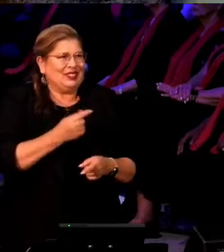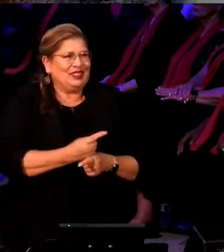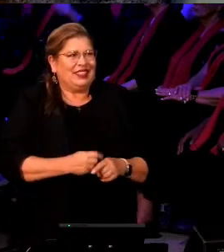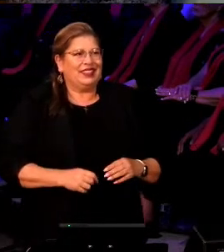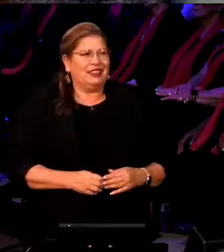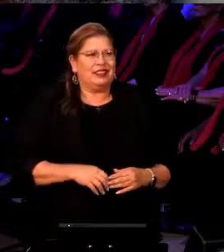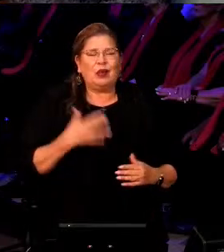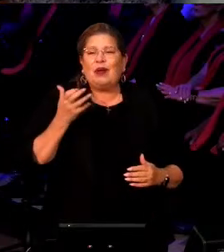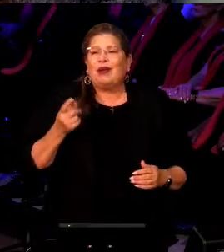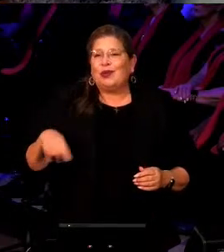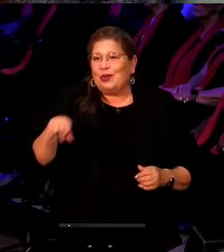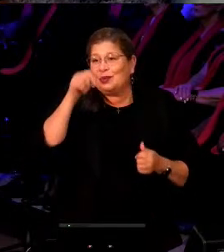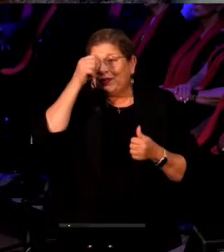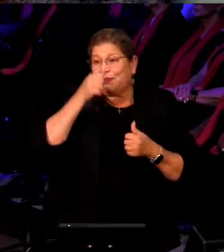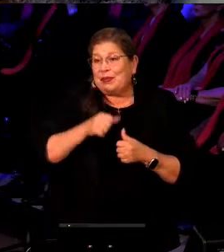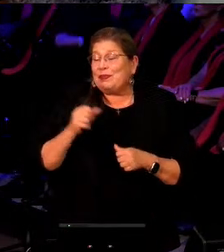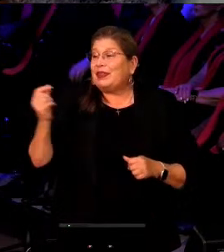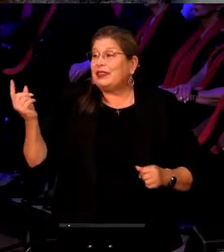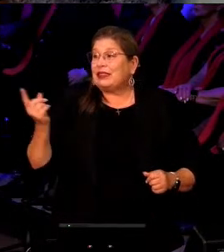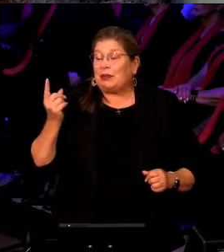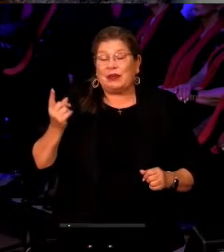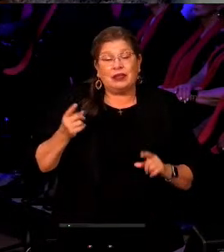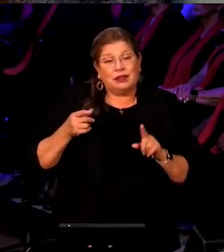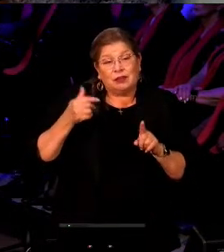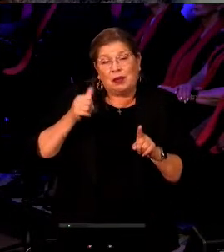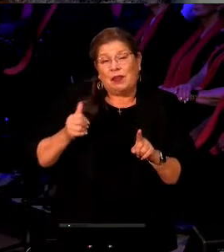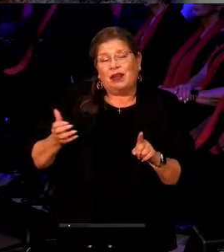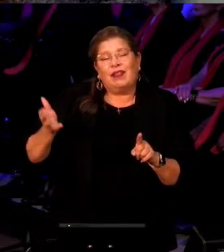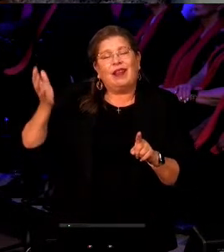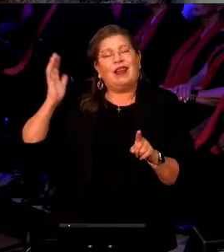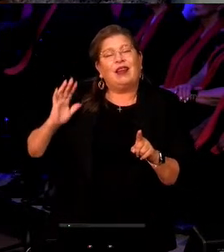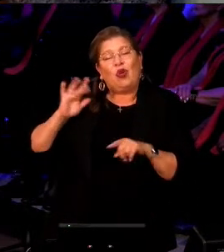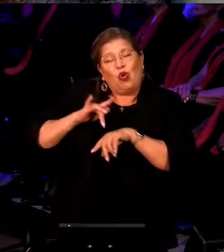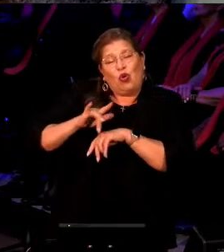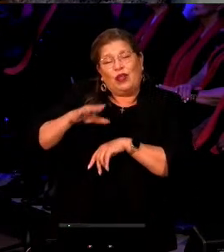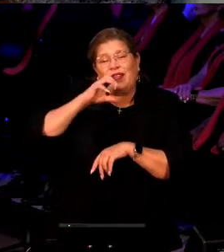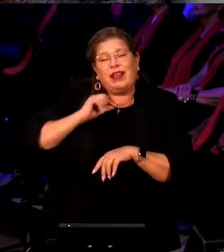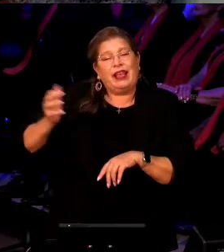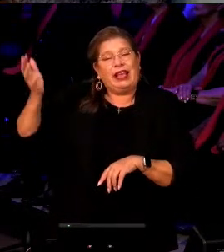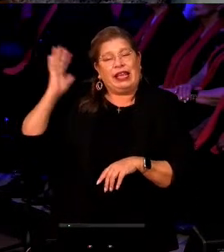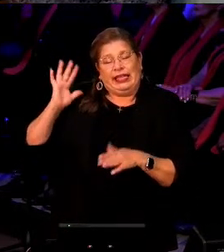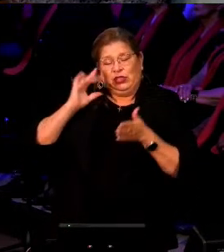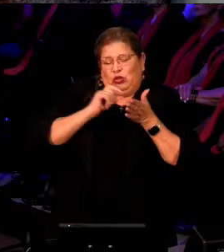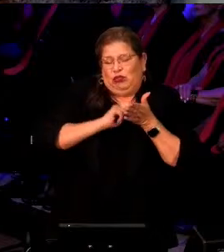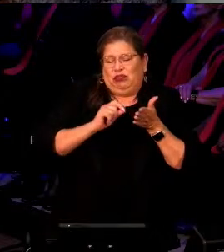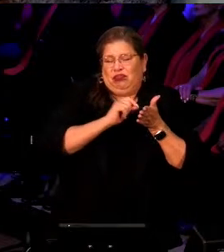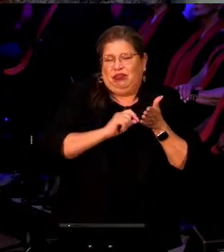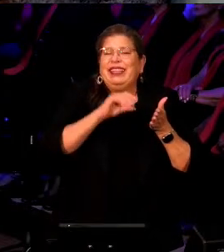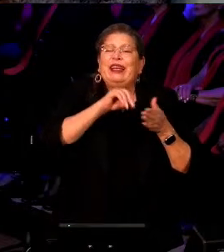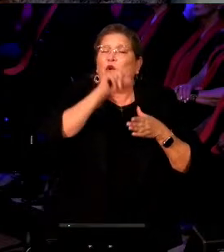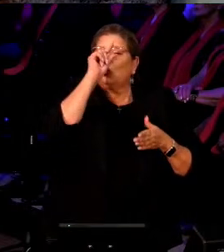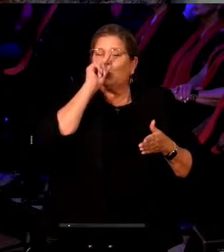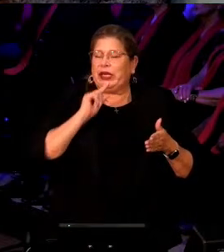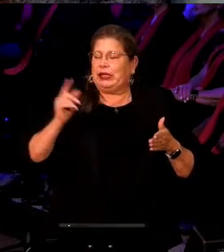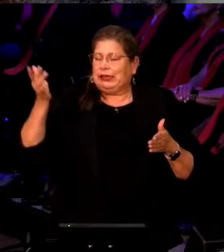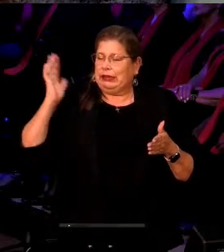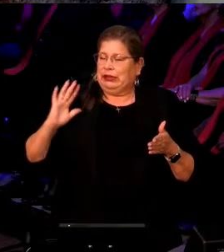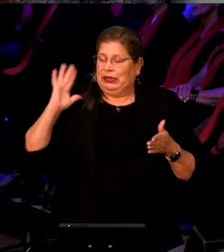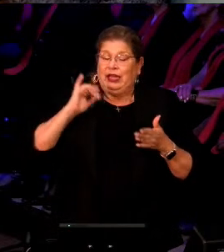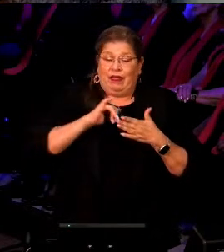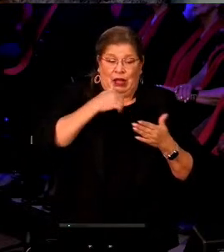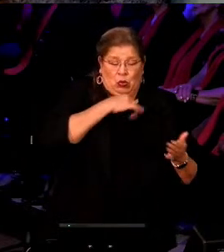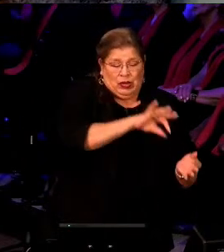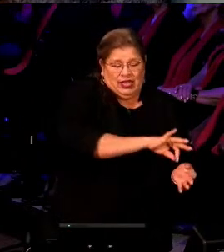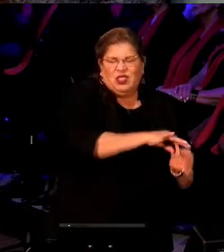remember something. The early ancient manuscripts in the original language, in this case Greek, that we translate